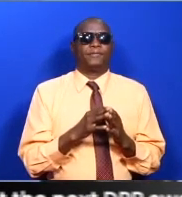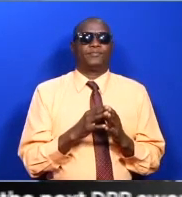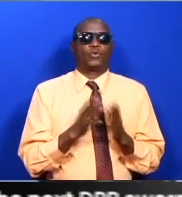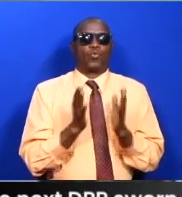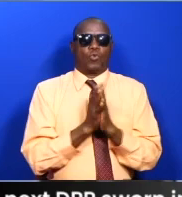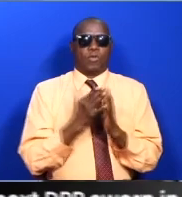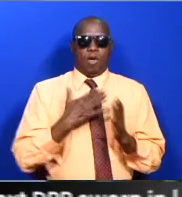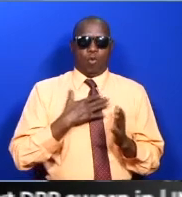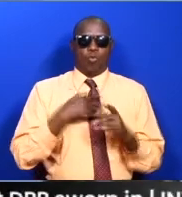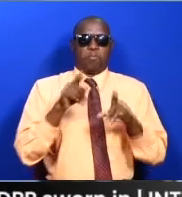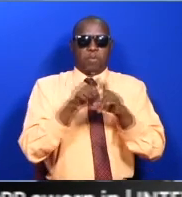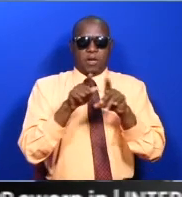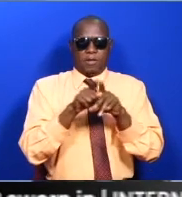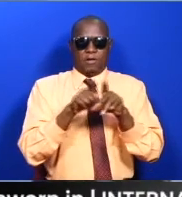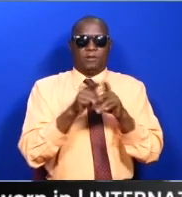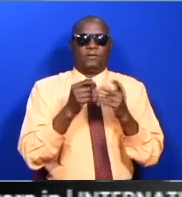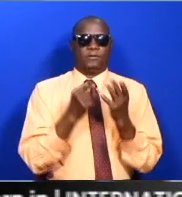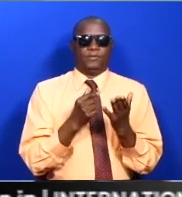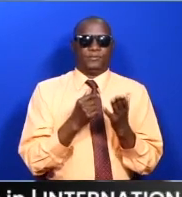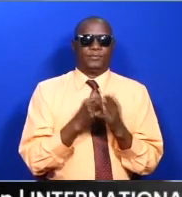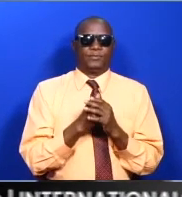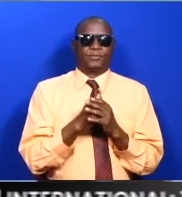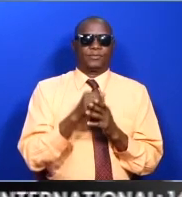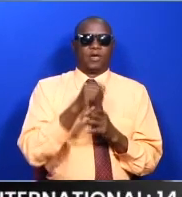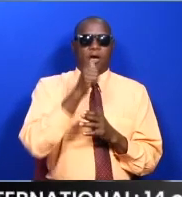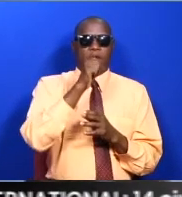brother Fred Arocho,